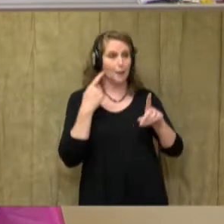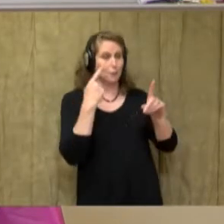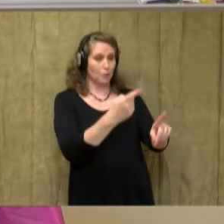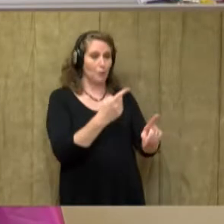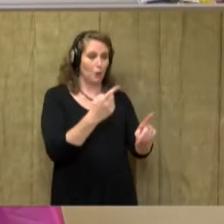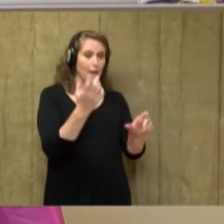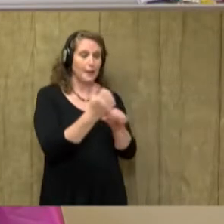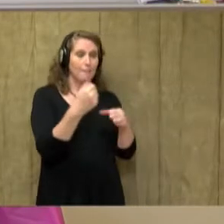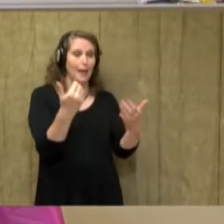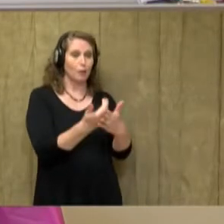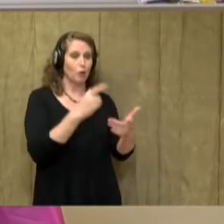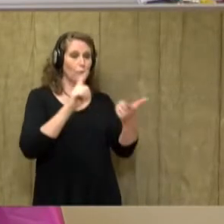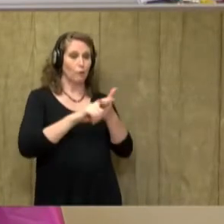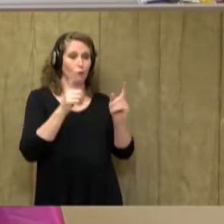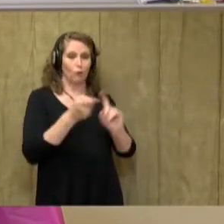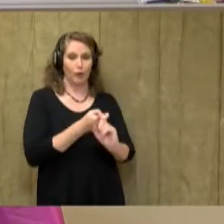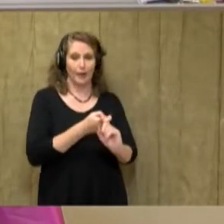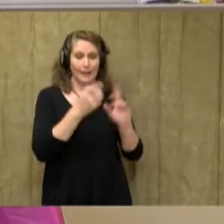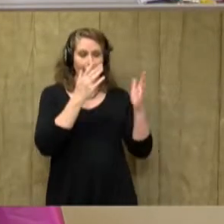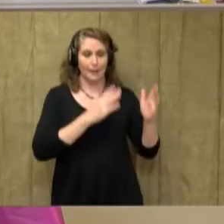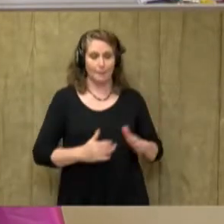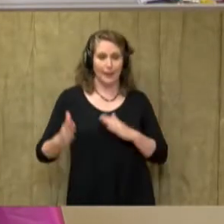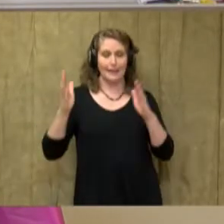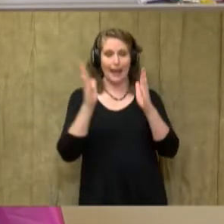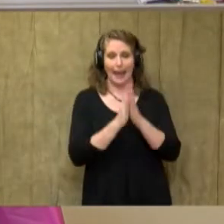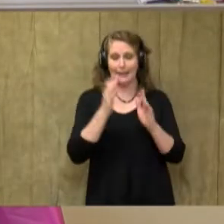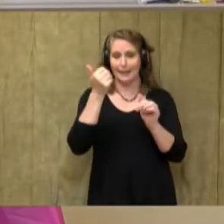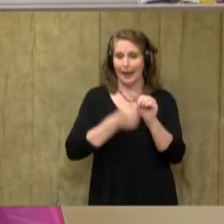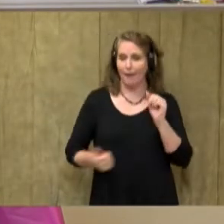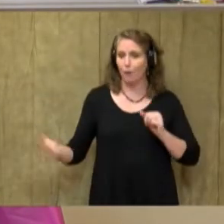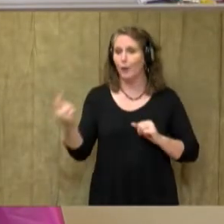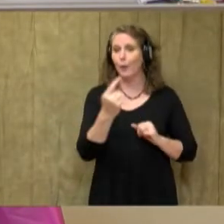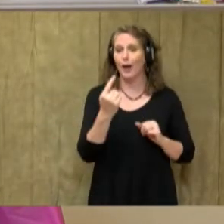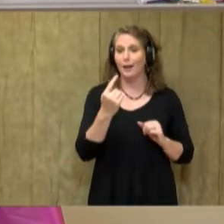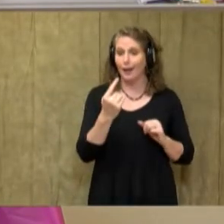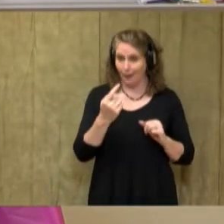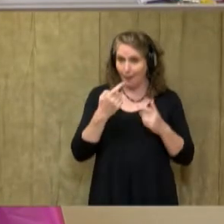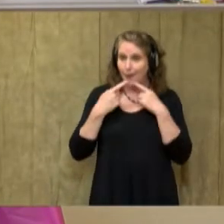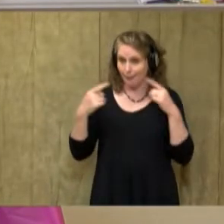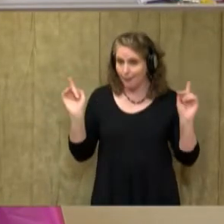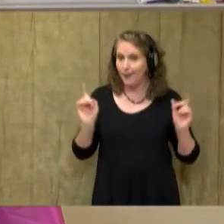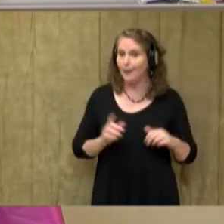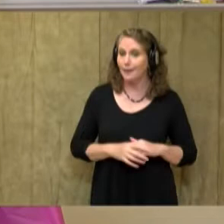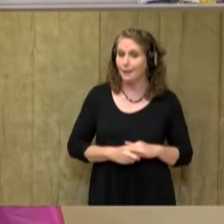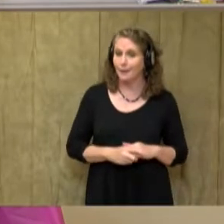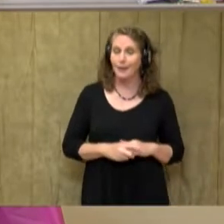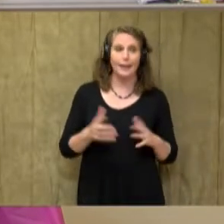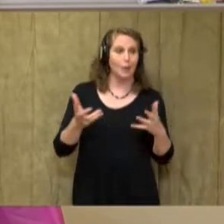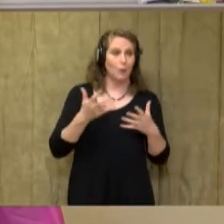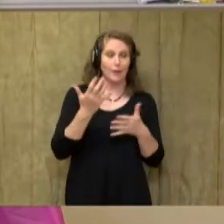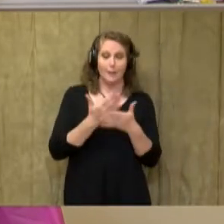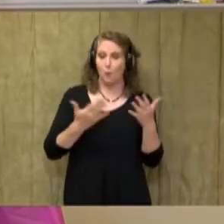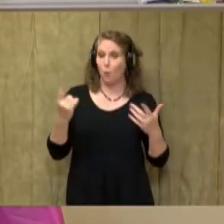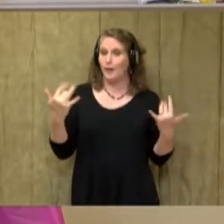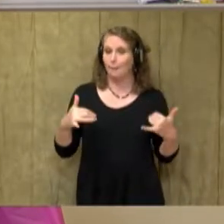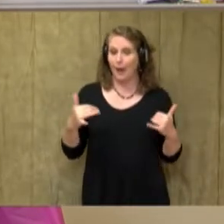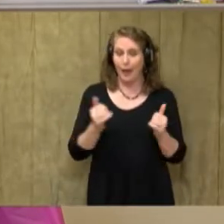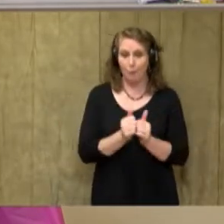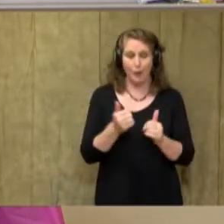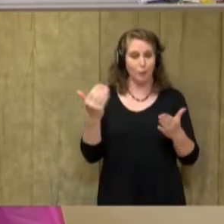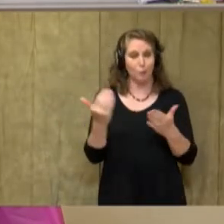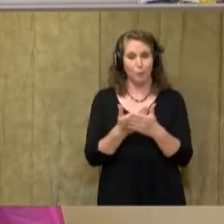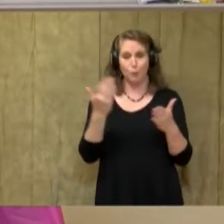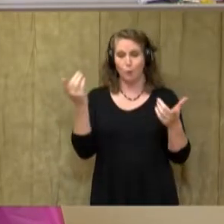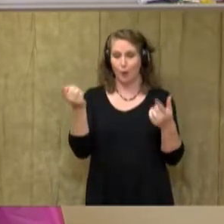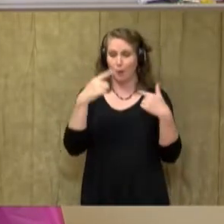to make a new friend. He plans on asking everyone. Yeah. And he did. Yeah. He just wanted somebody to play with. He was new to